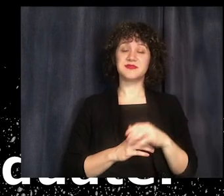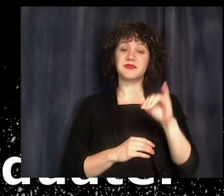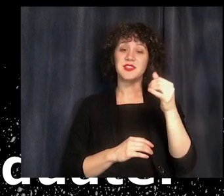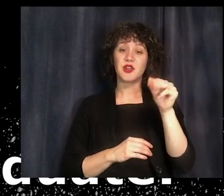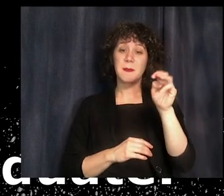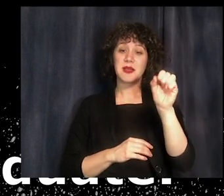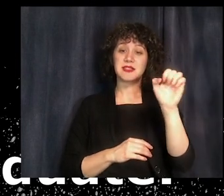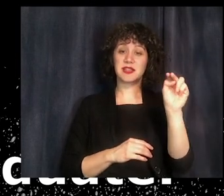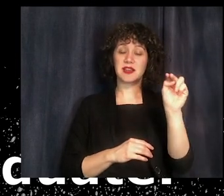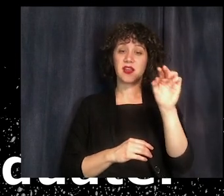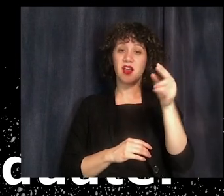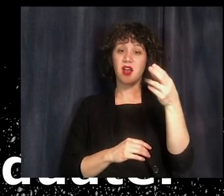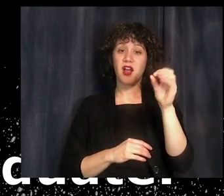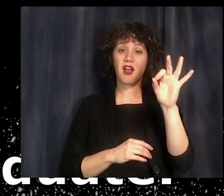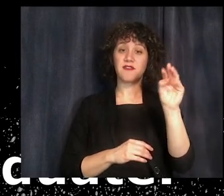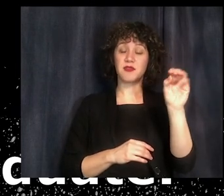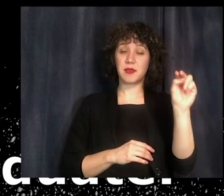Jameson Hoffman.